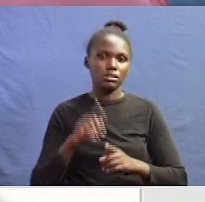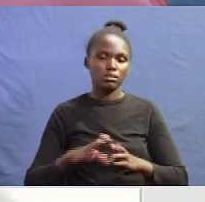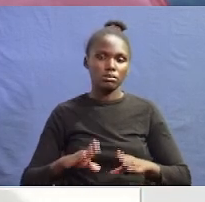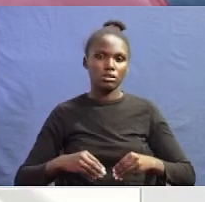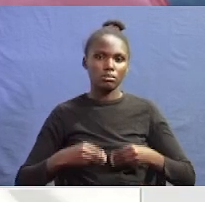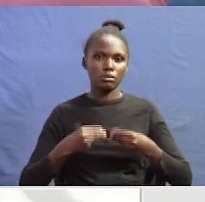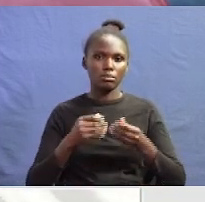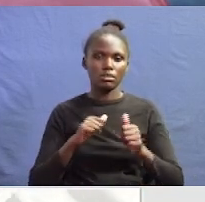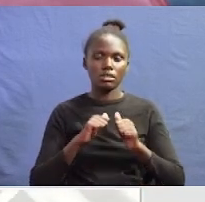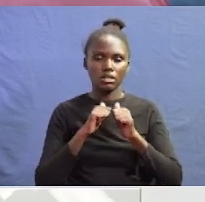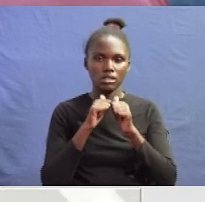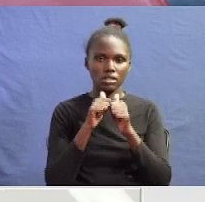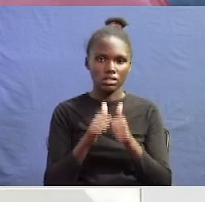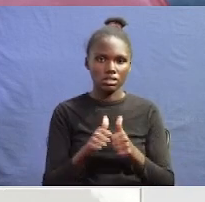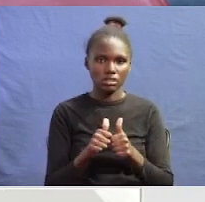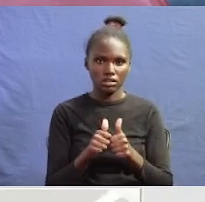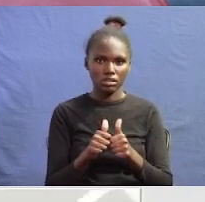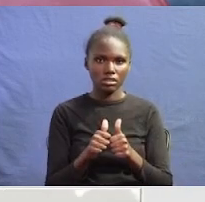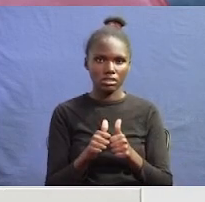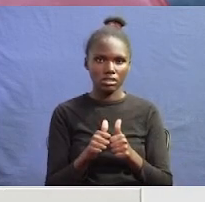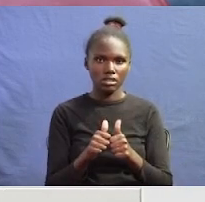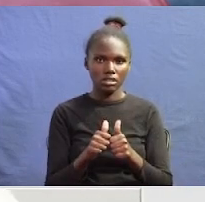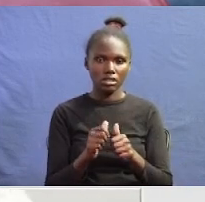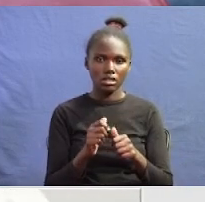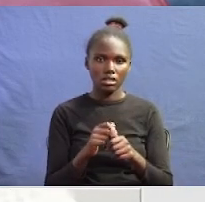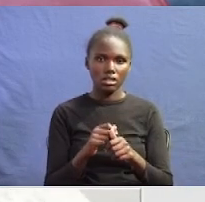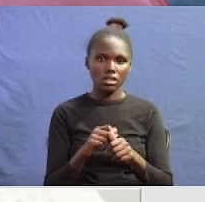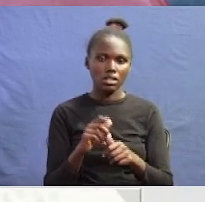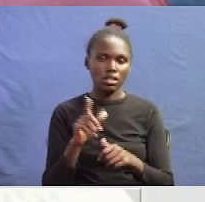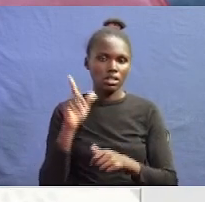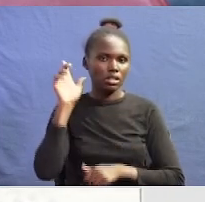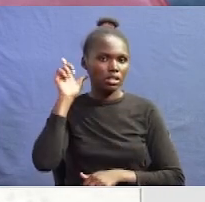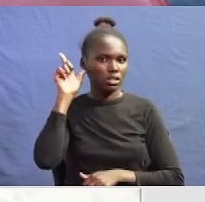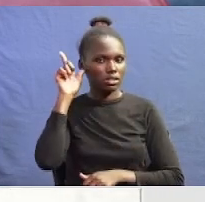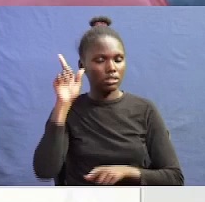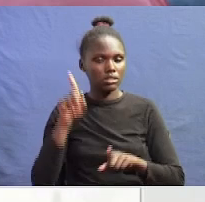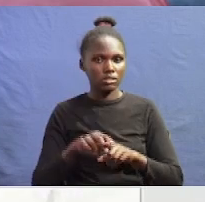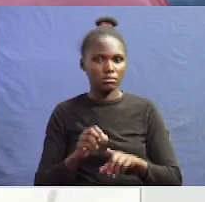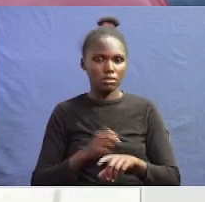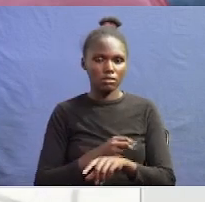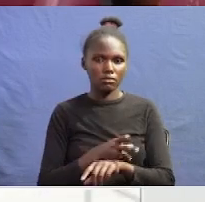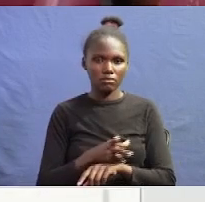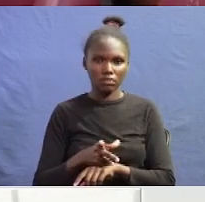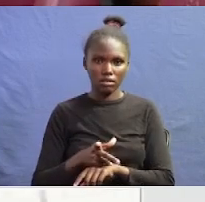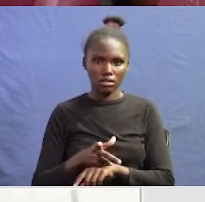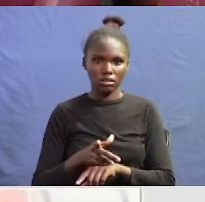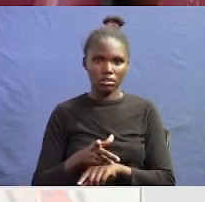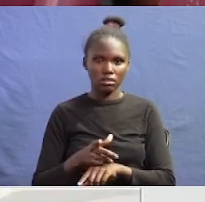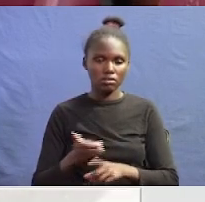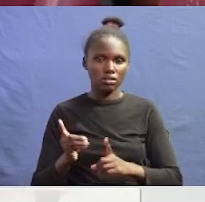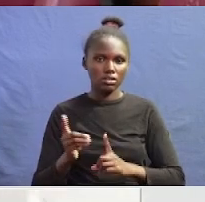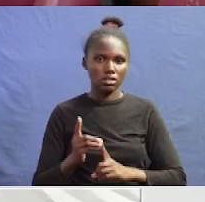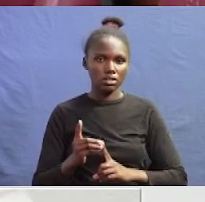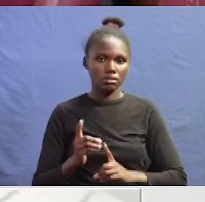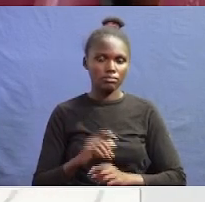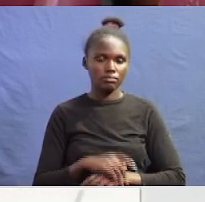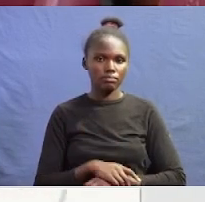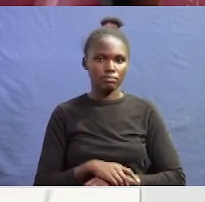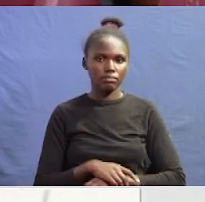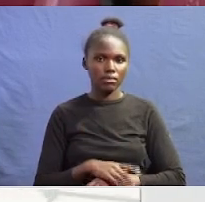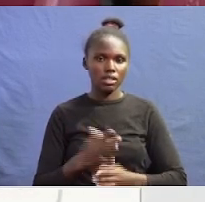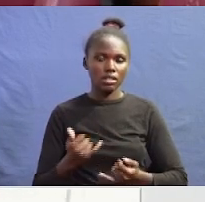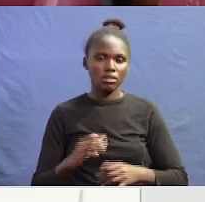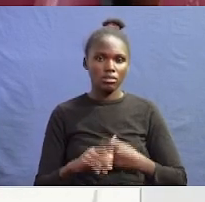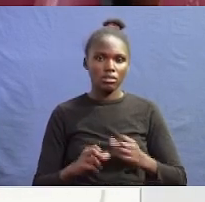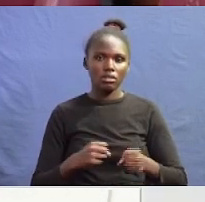the Hansard, the audio Hansard, plus the video Hansard for that day? You point out your rebuttals